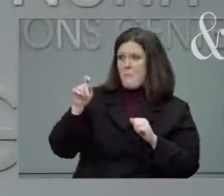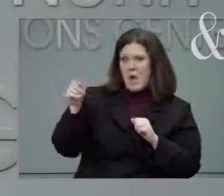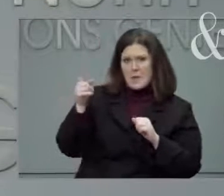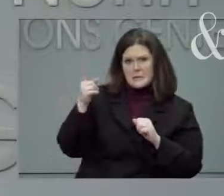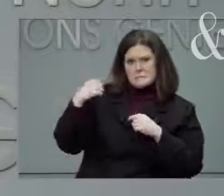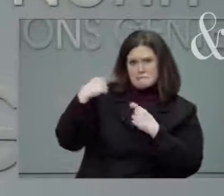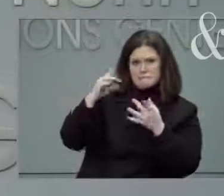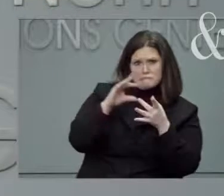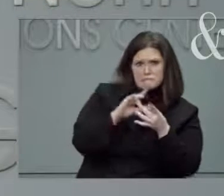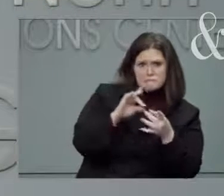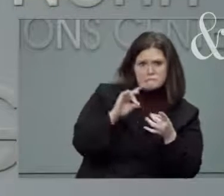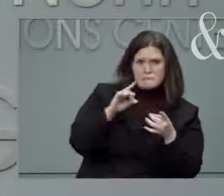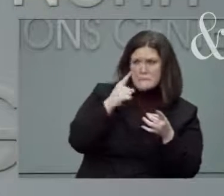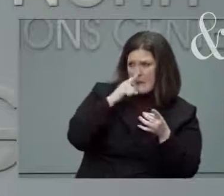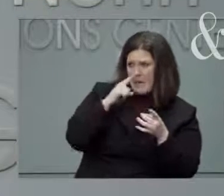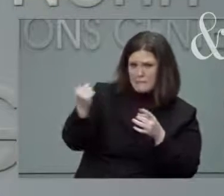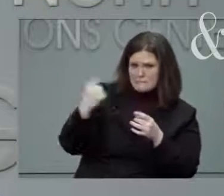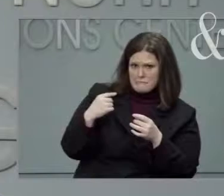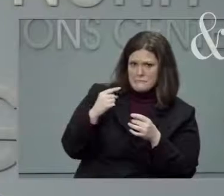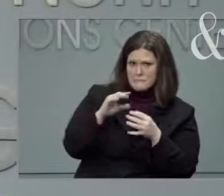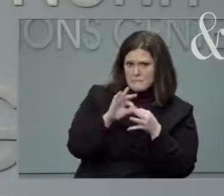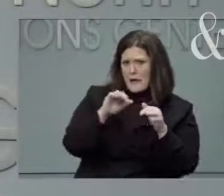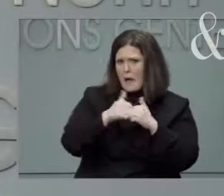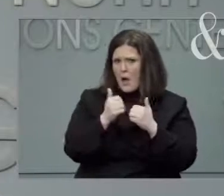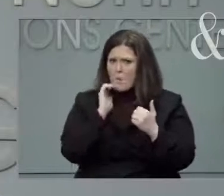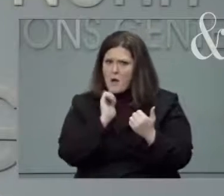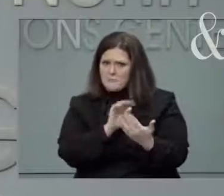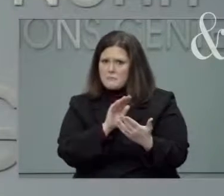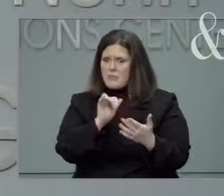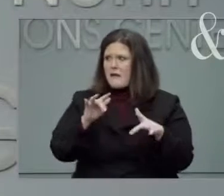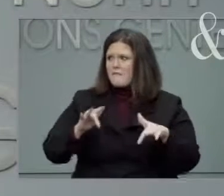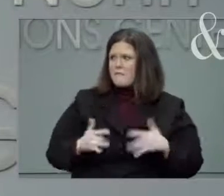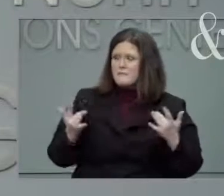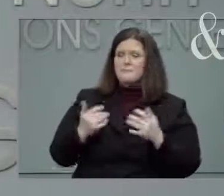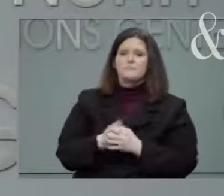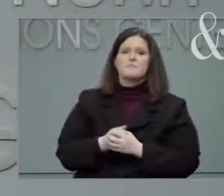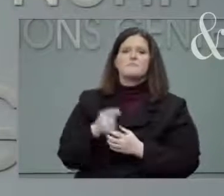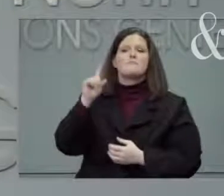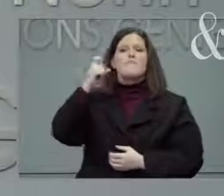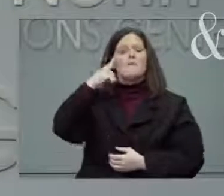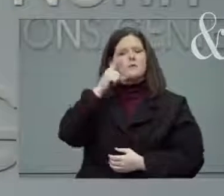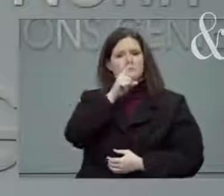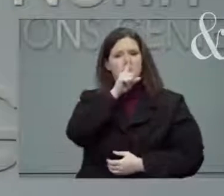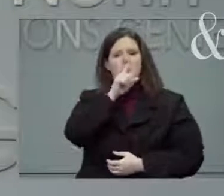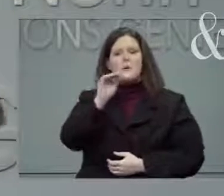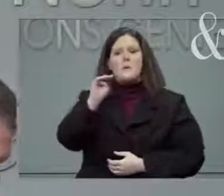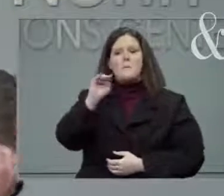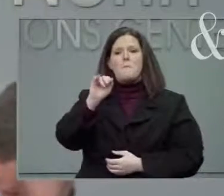let him come up and answer that question. Mike is our emergency management director.